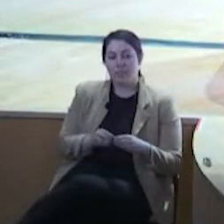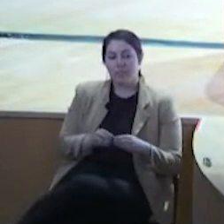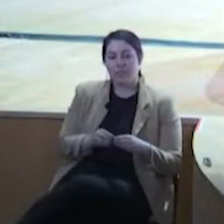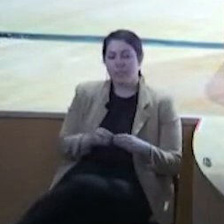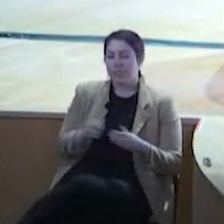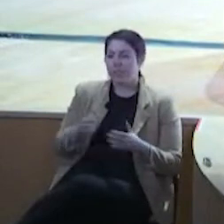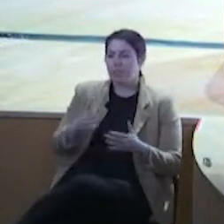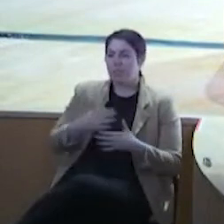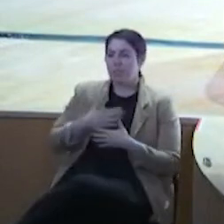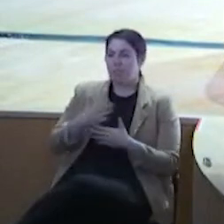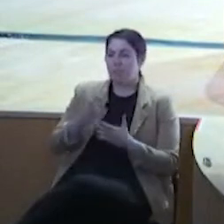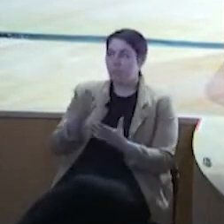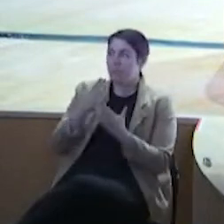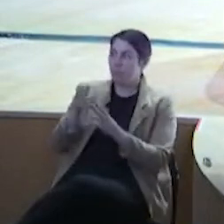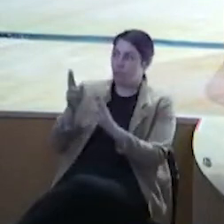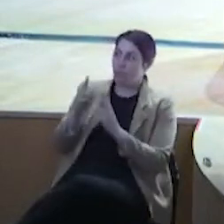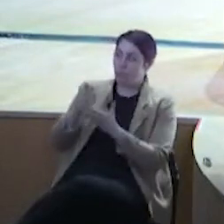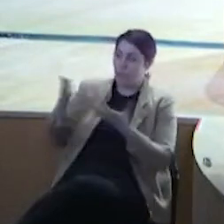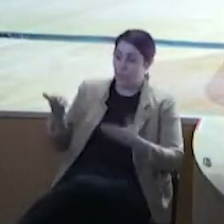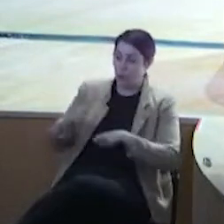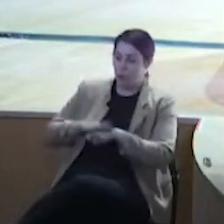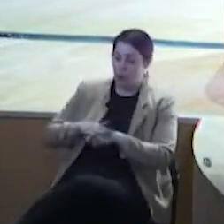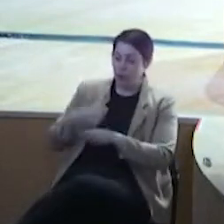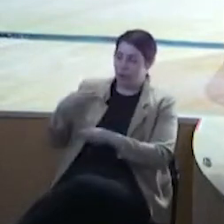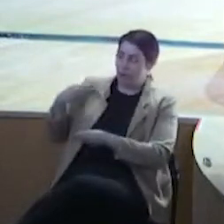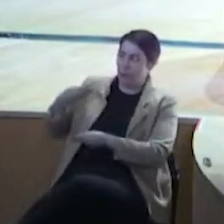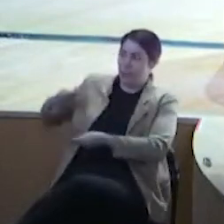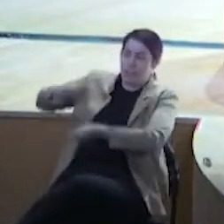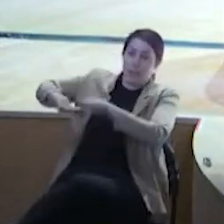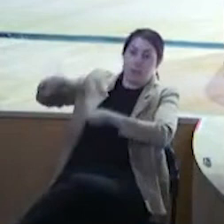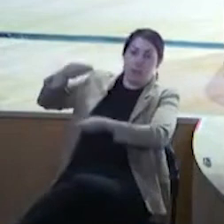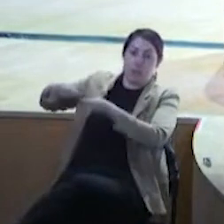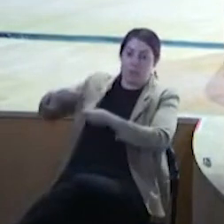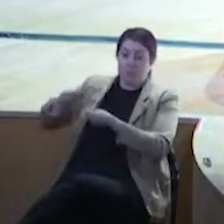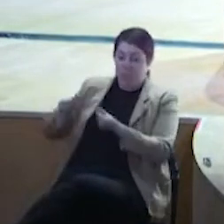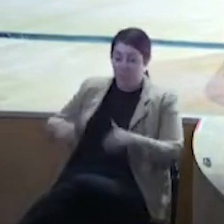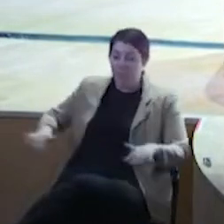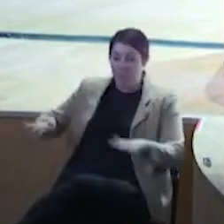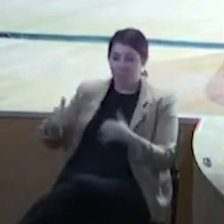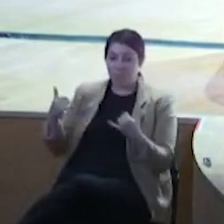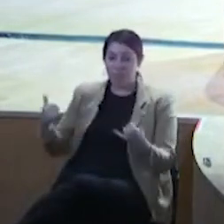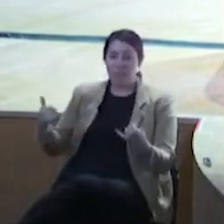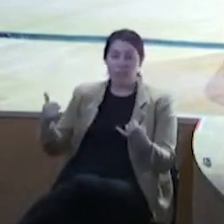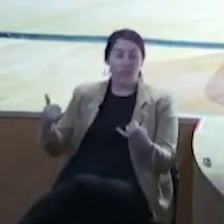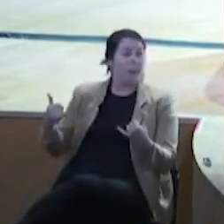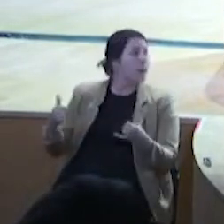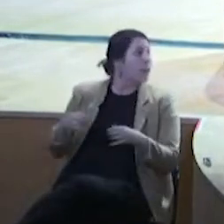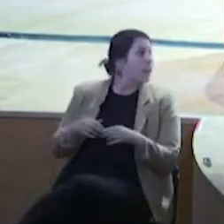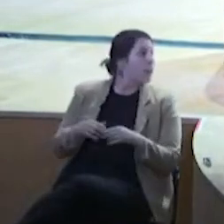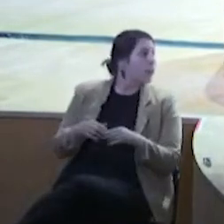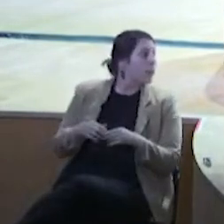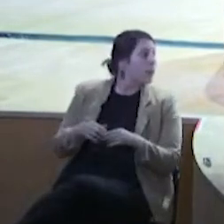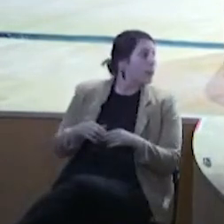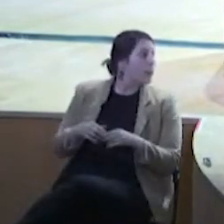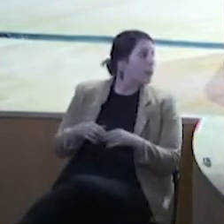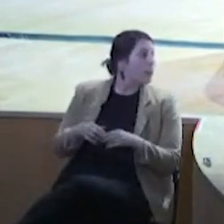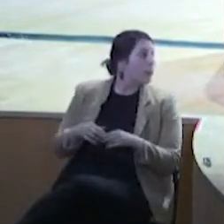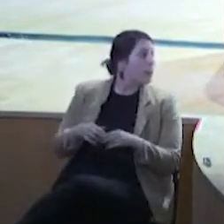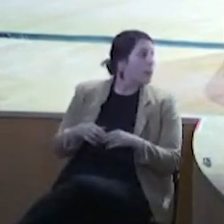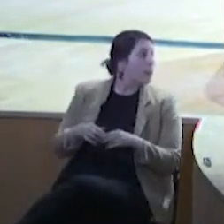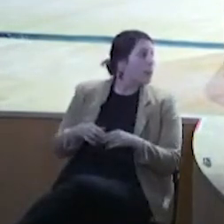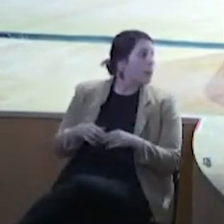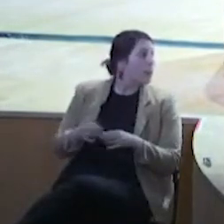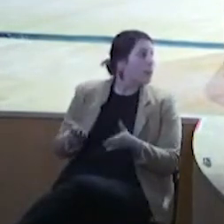traditional lands, ancestral lands, and as was mentioned, I am the chairwoman